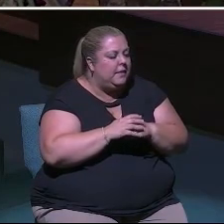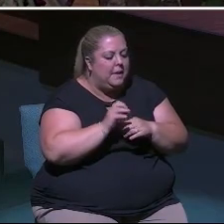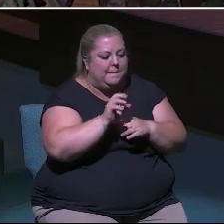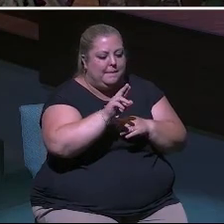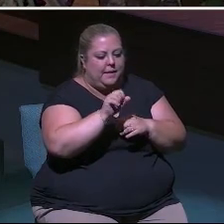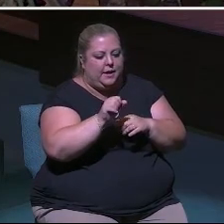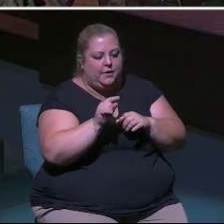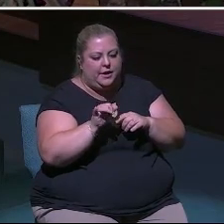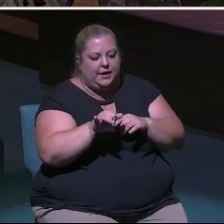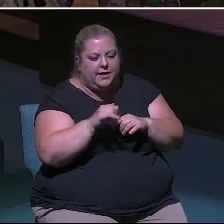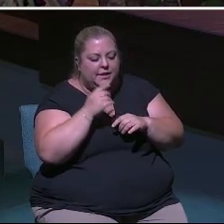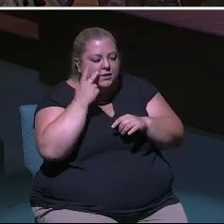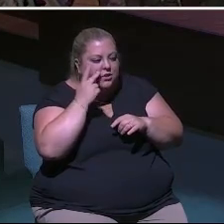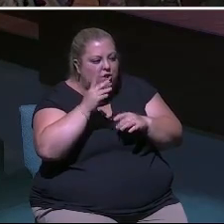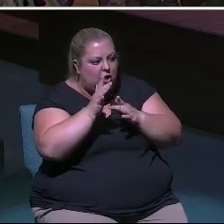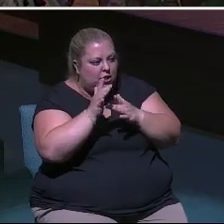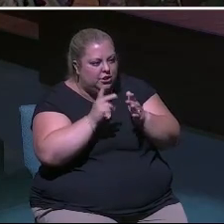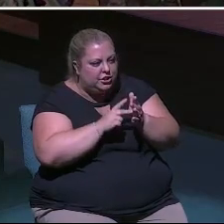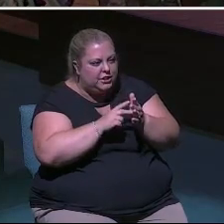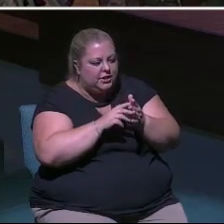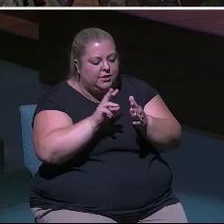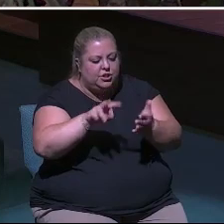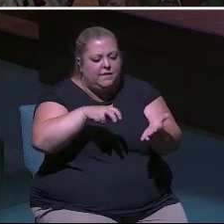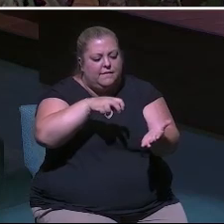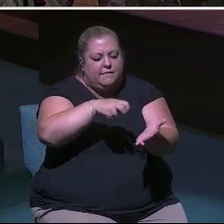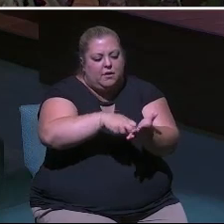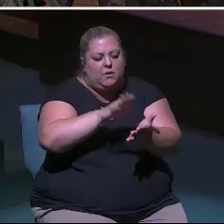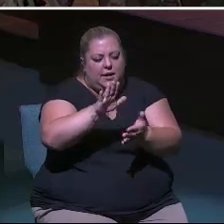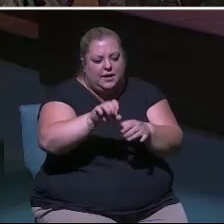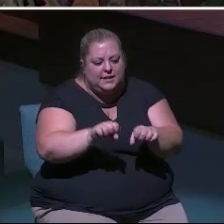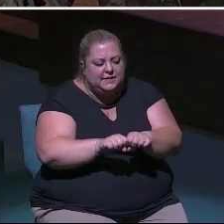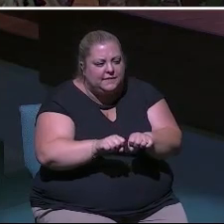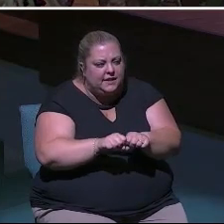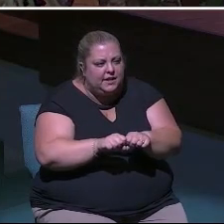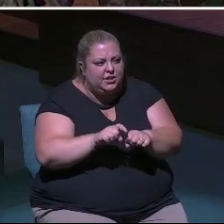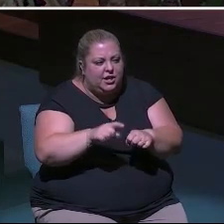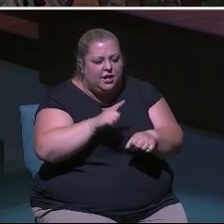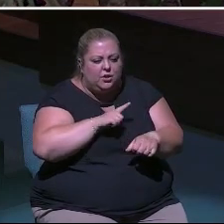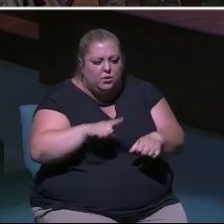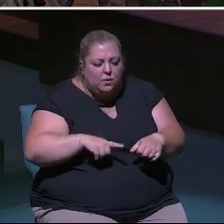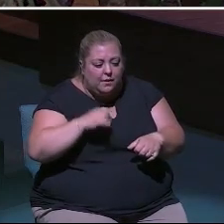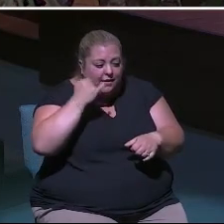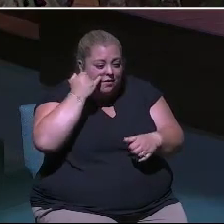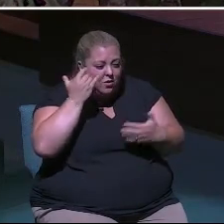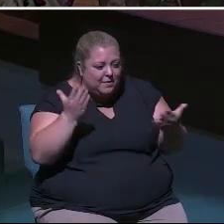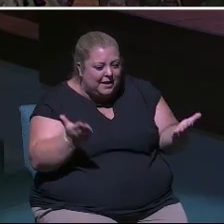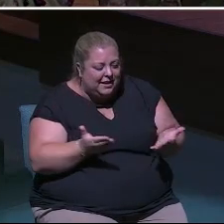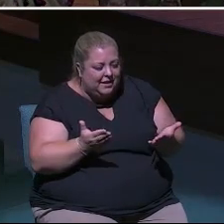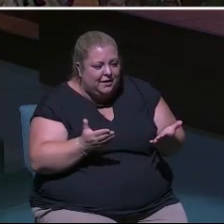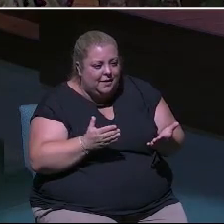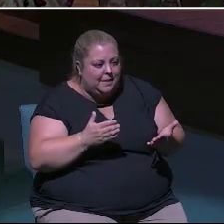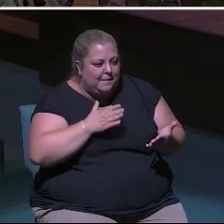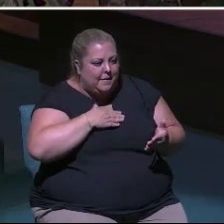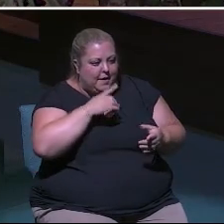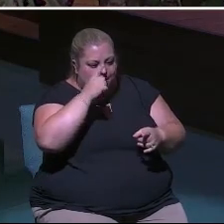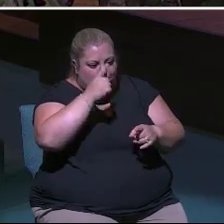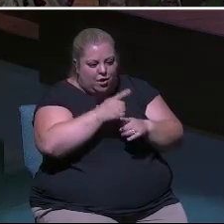Jesus was, she saw him, she fell down at his feet, and she said, Lord, if you had been here, my brother not died. Does that sound